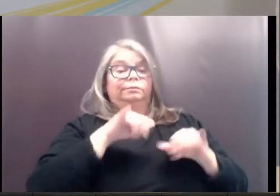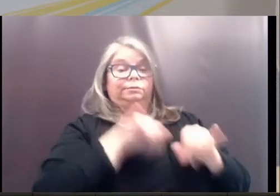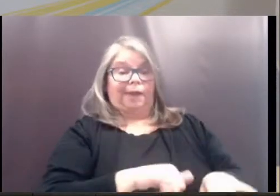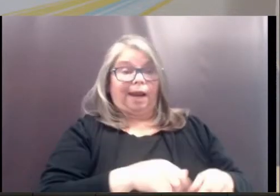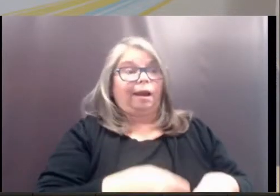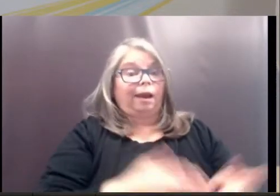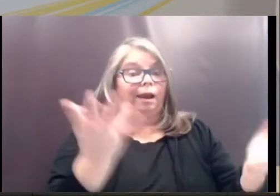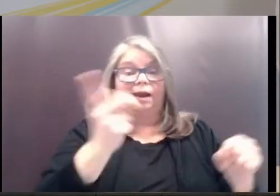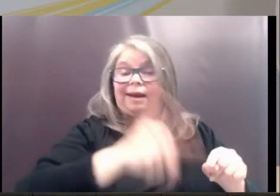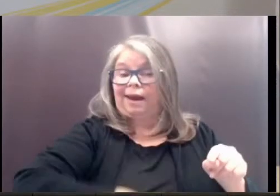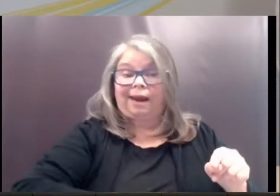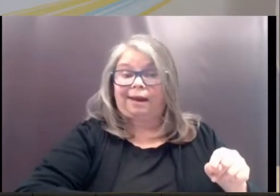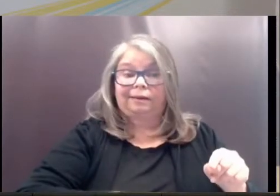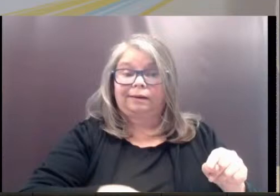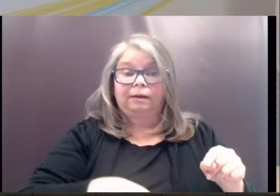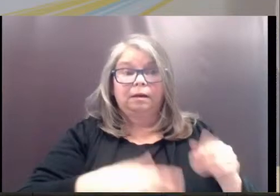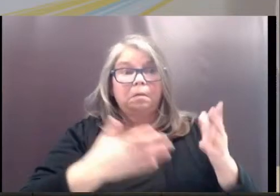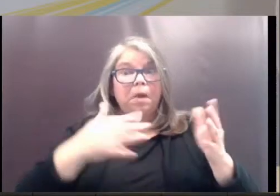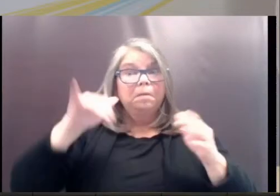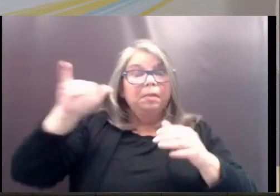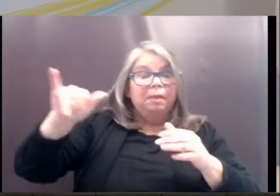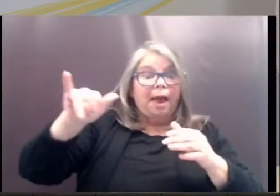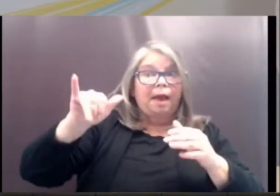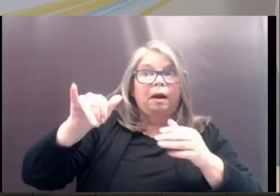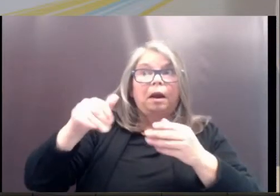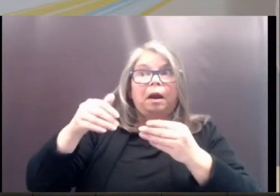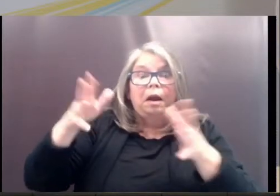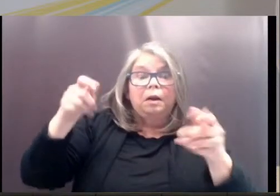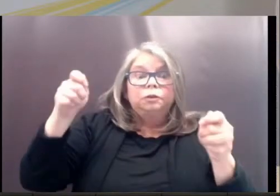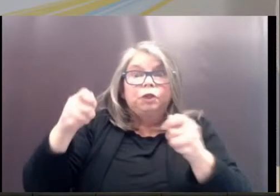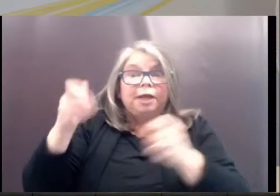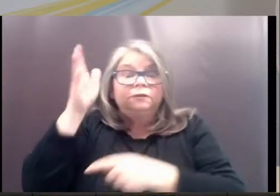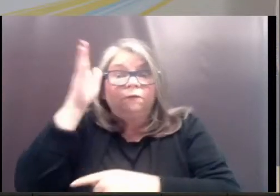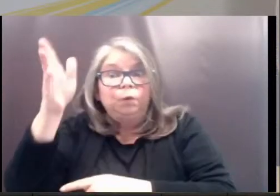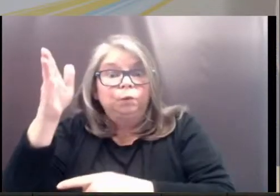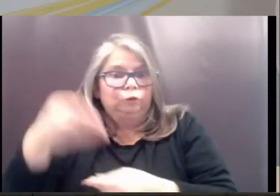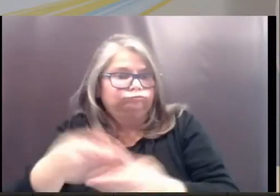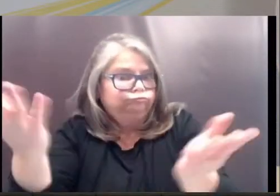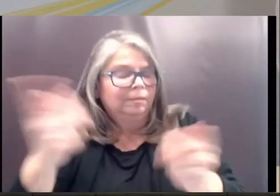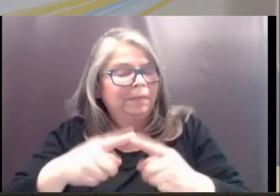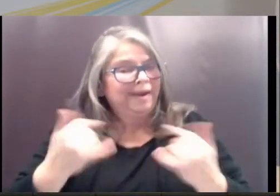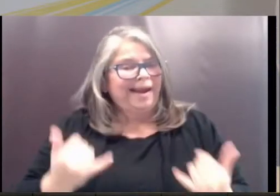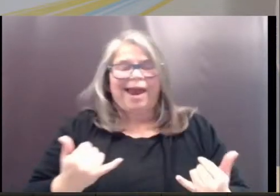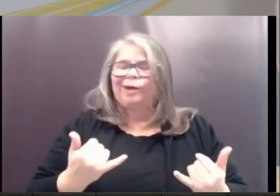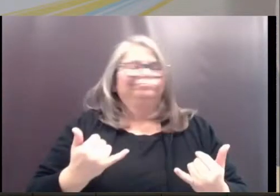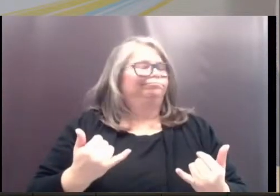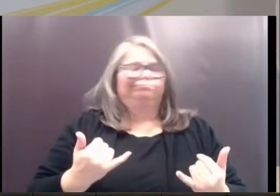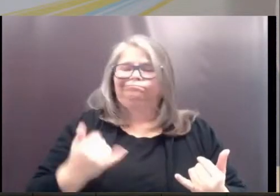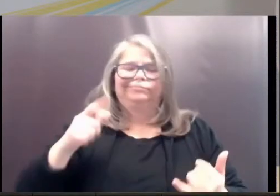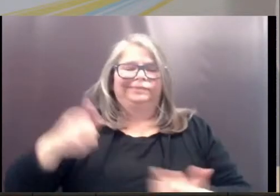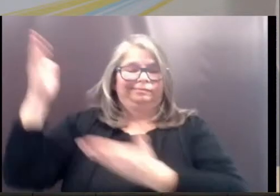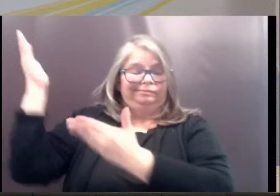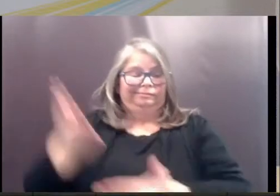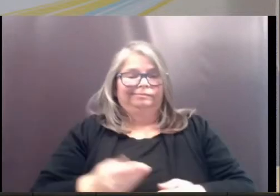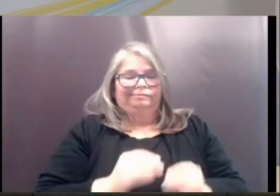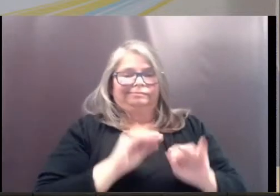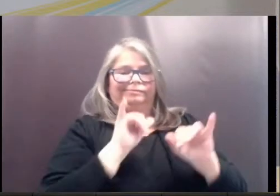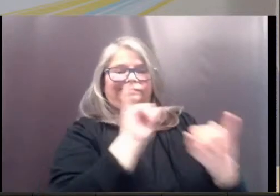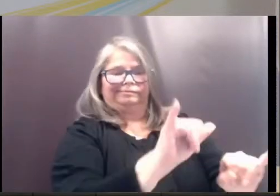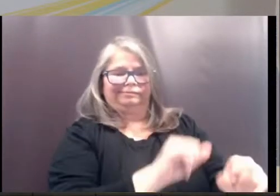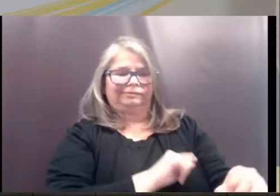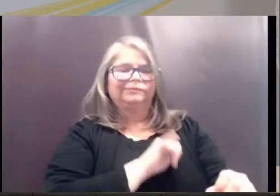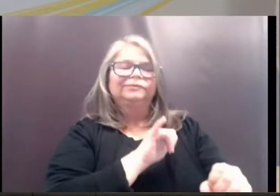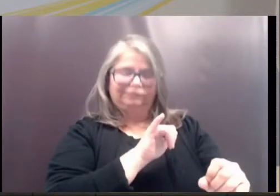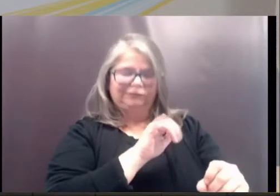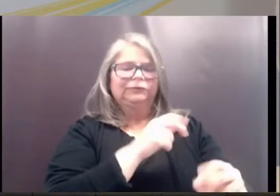product around a little bit more easily, but initially we have to give it at the point of arrival. And